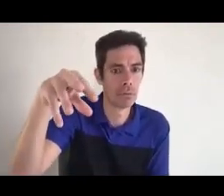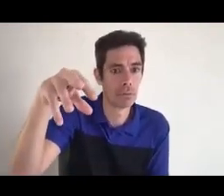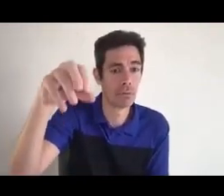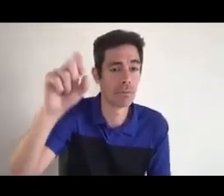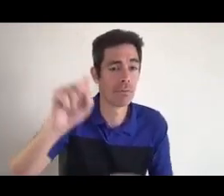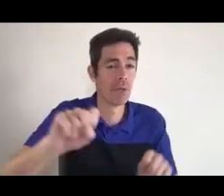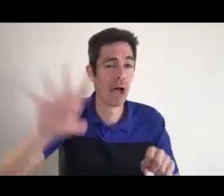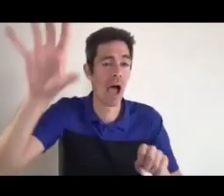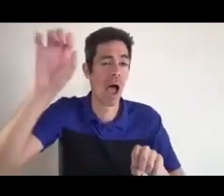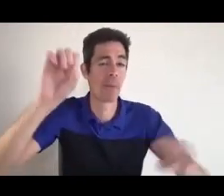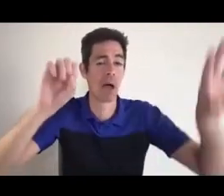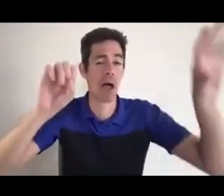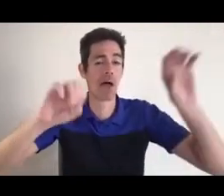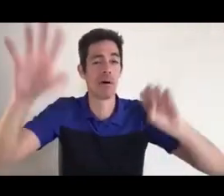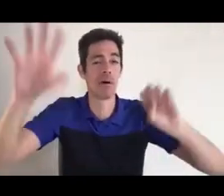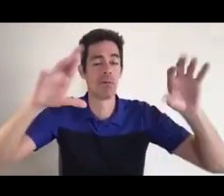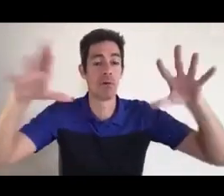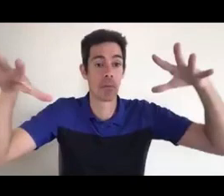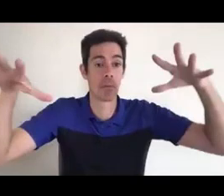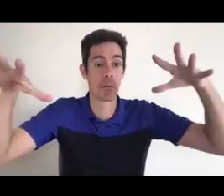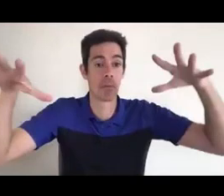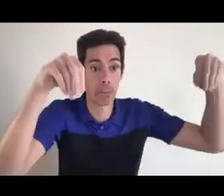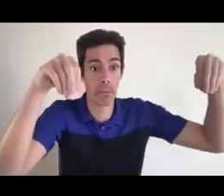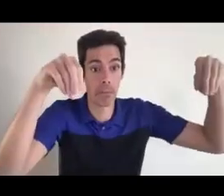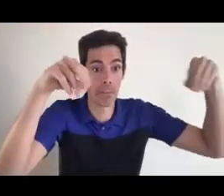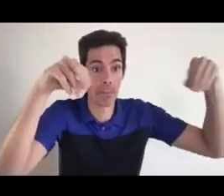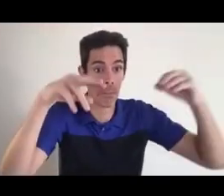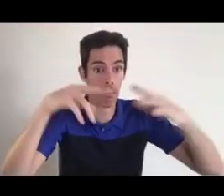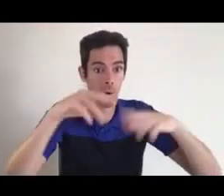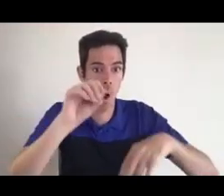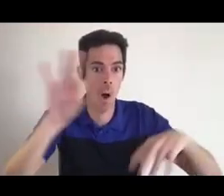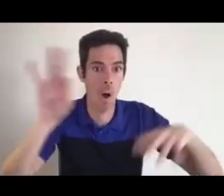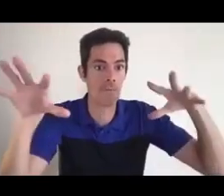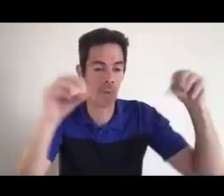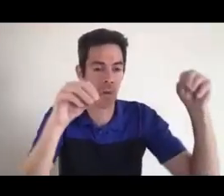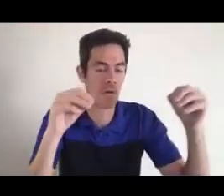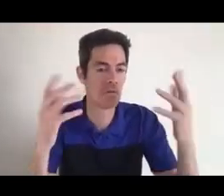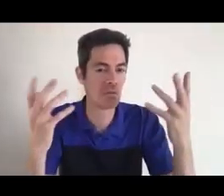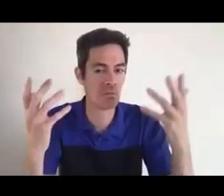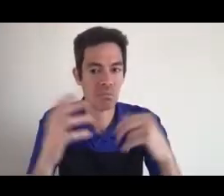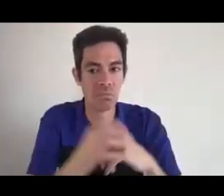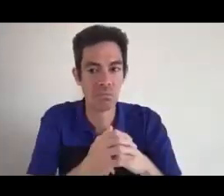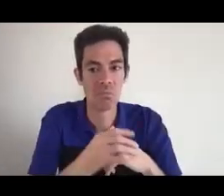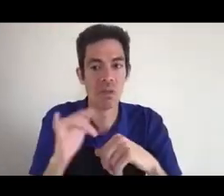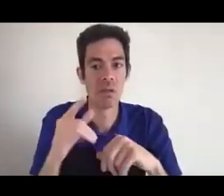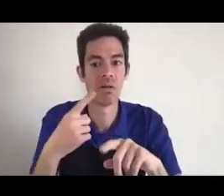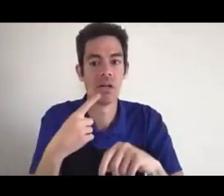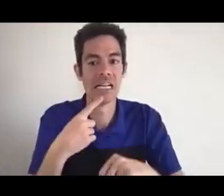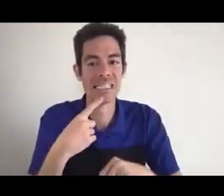or the light flickering in and out, or lights flaring, or all the lights going off.